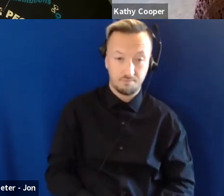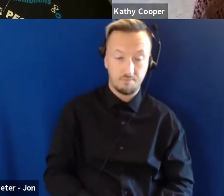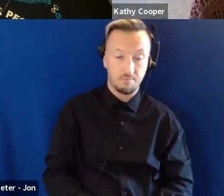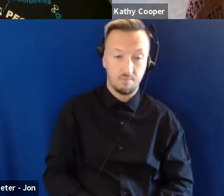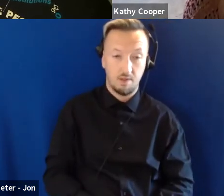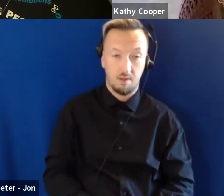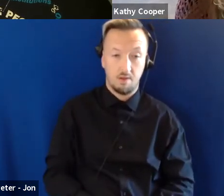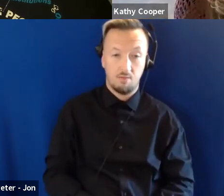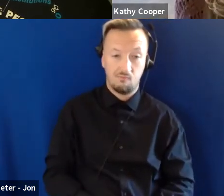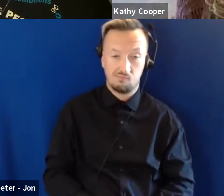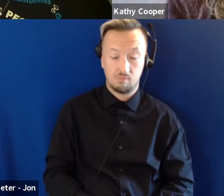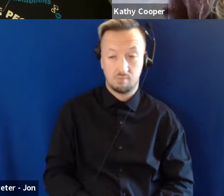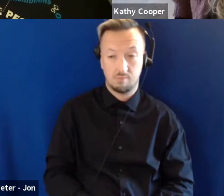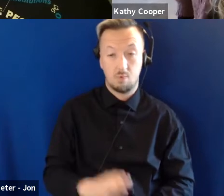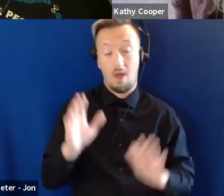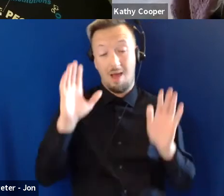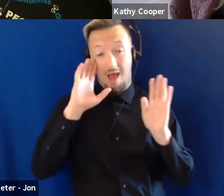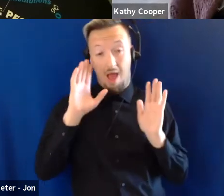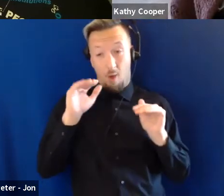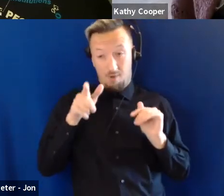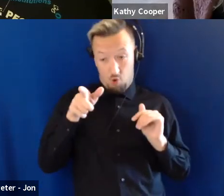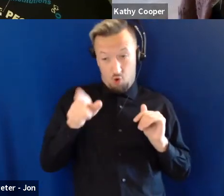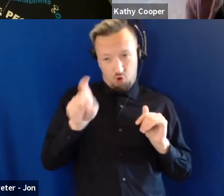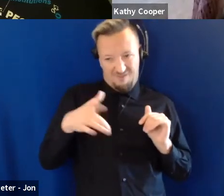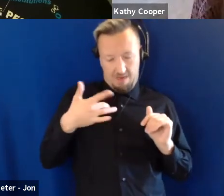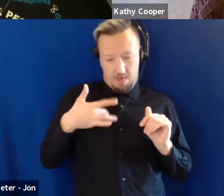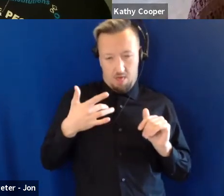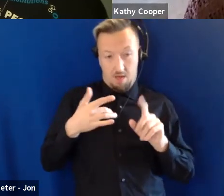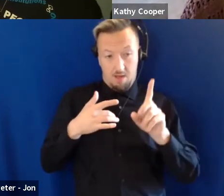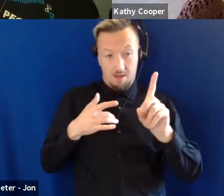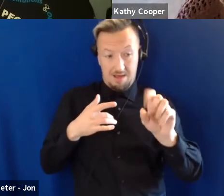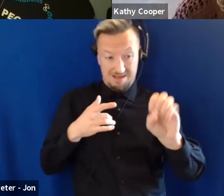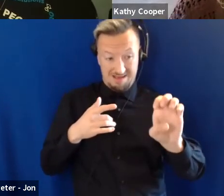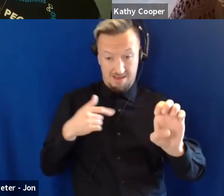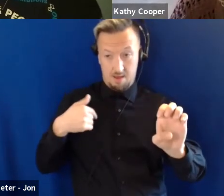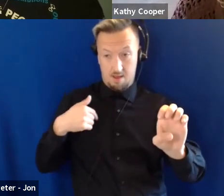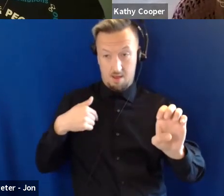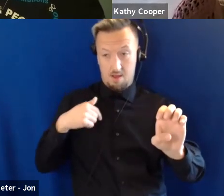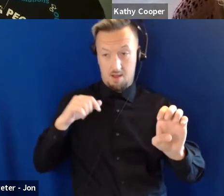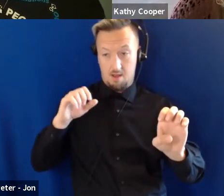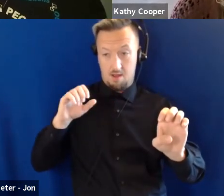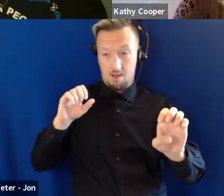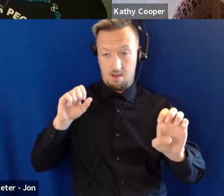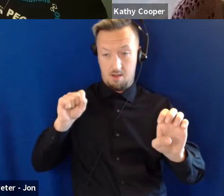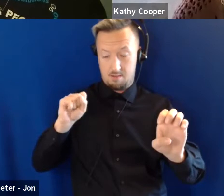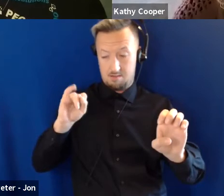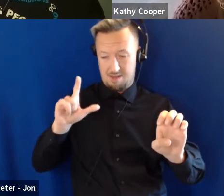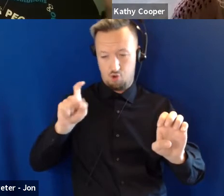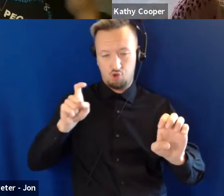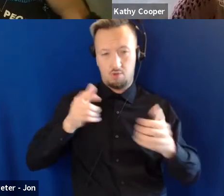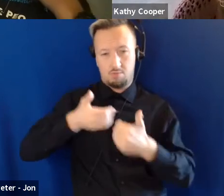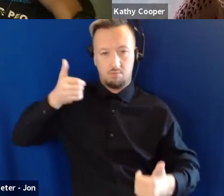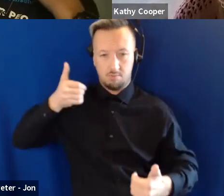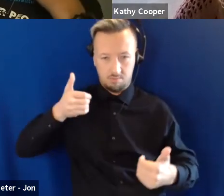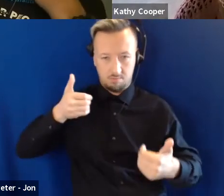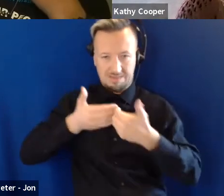hopefully you feel like you're autonomous from your DSE. If you're not, that's a big place to start, because quite honestly,